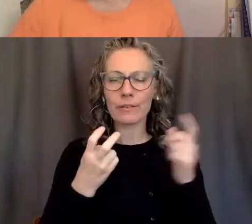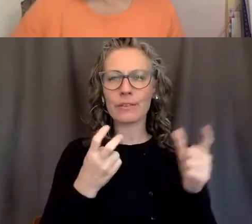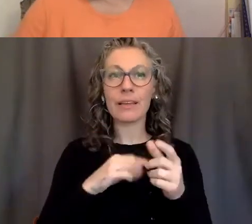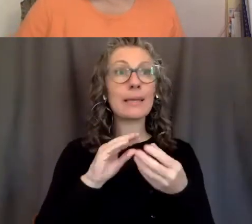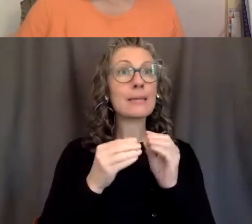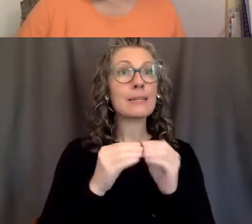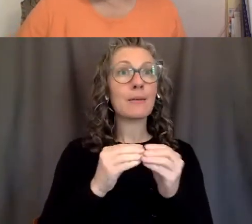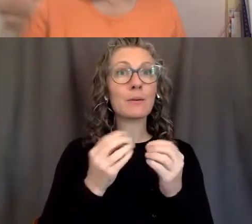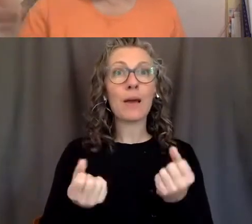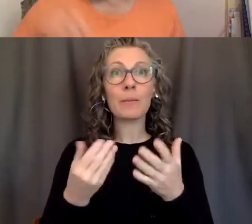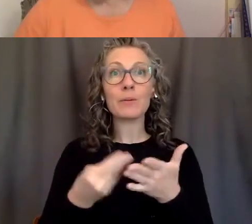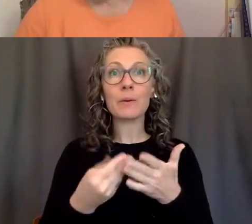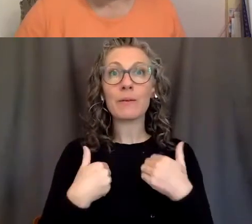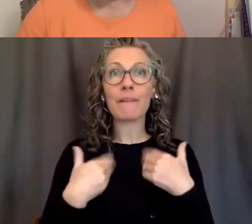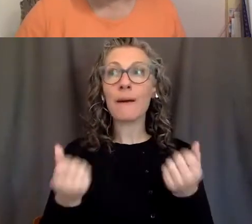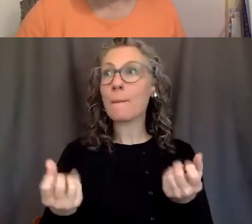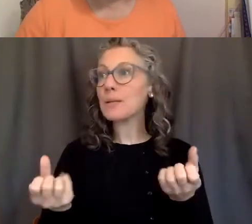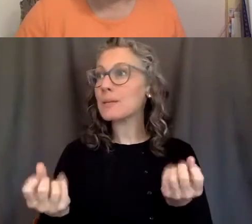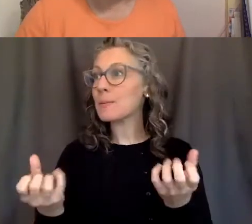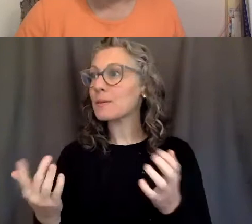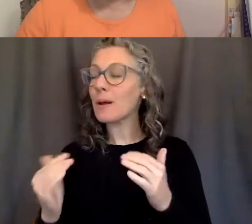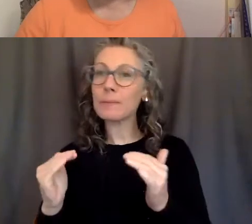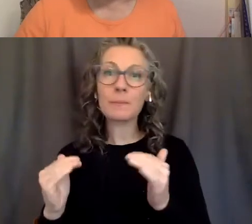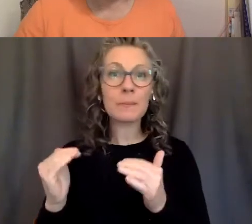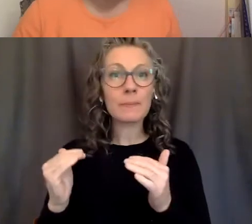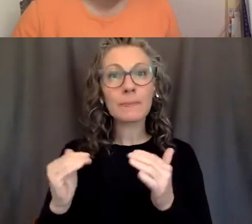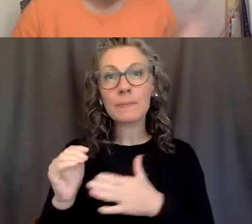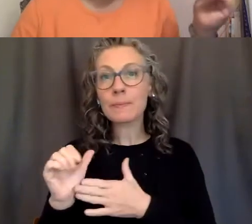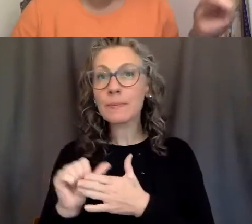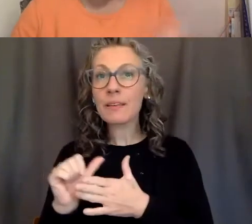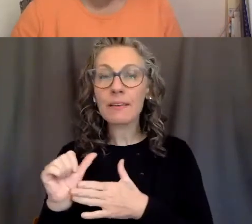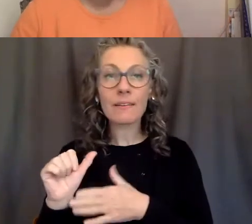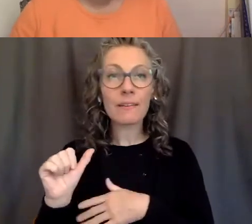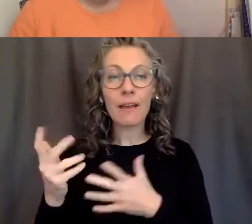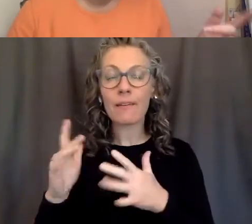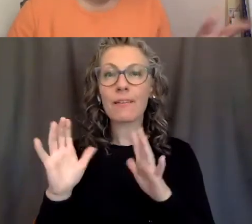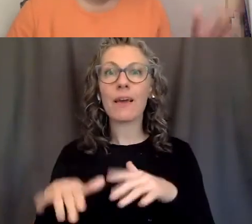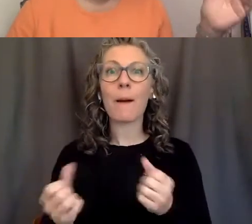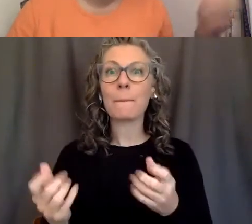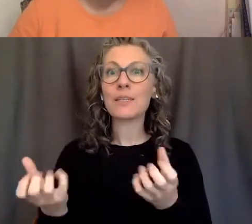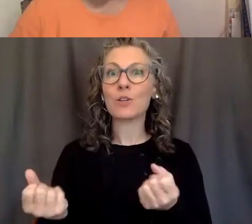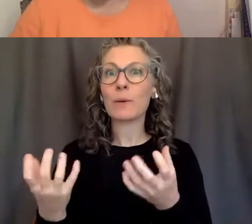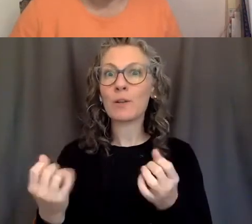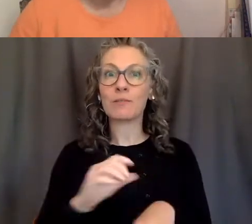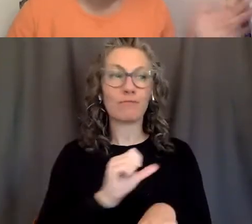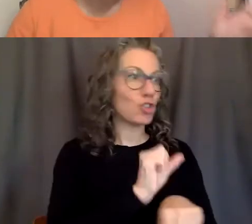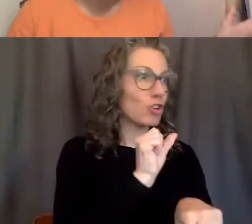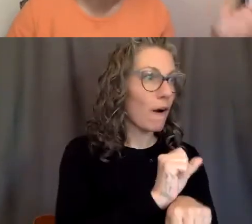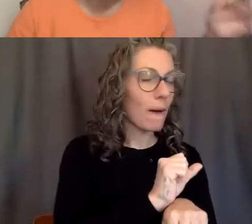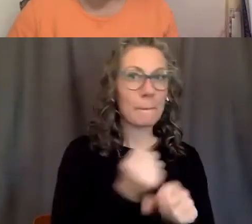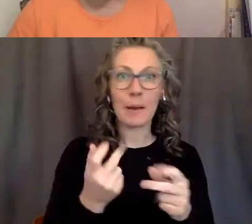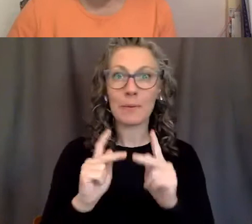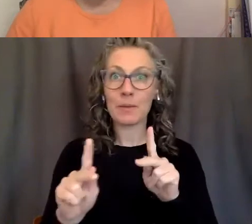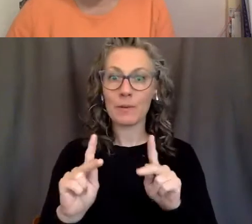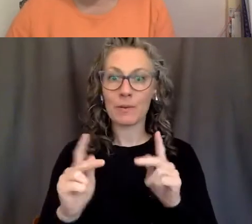much money do you have? What's the balance in your bank account? Or, what's your job? Or how many people do you